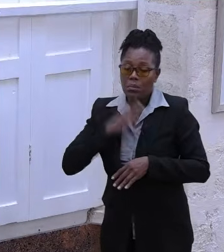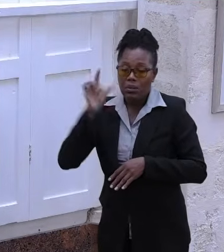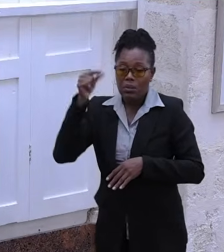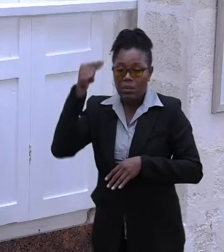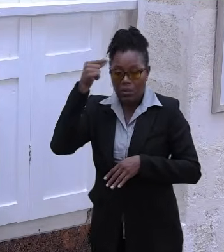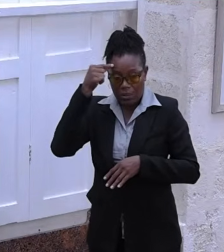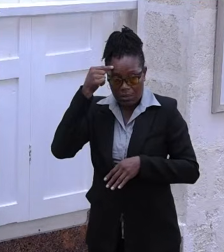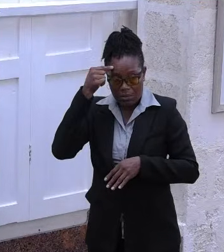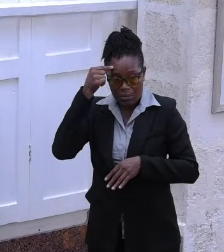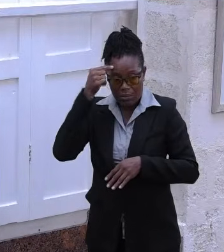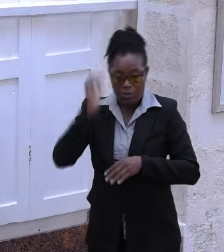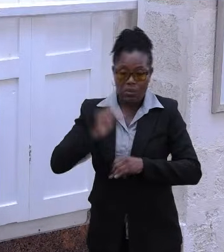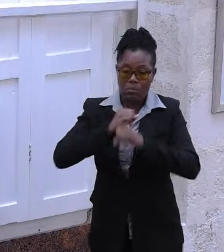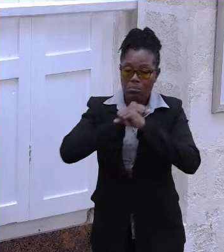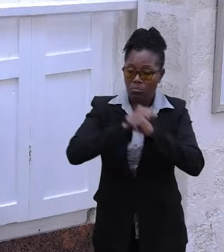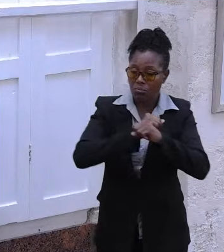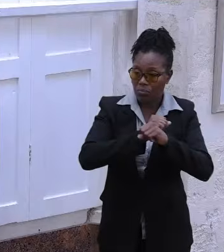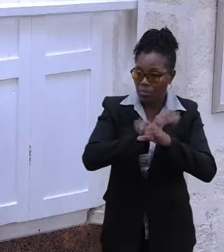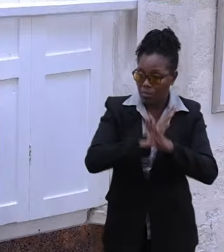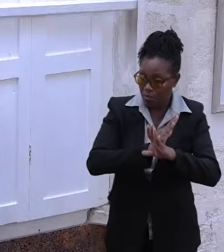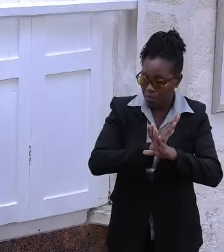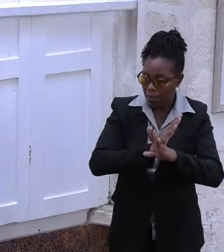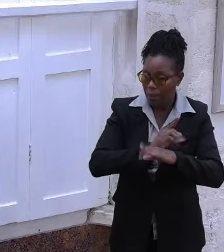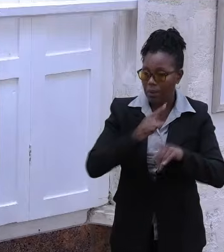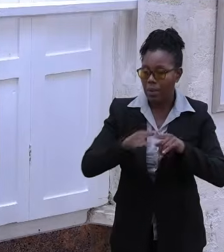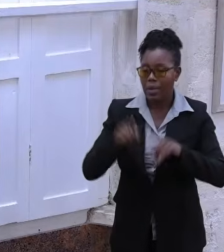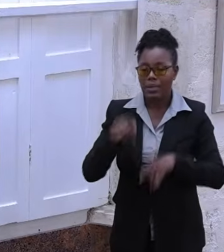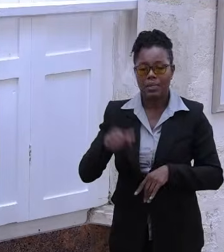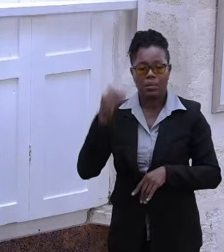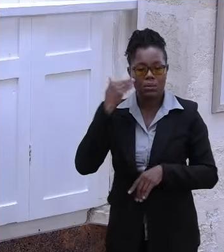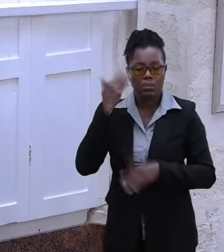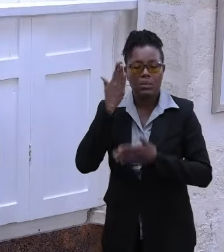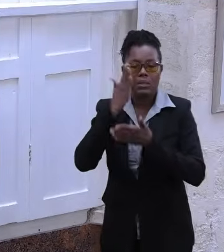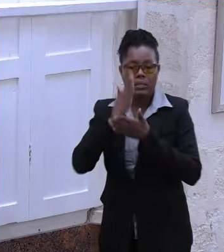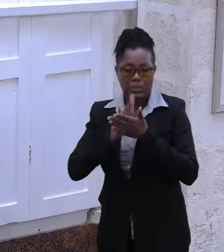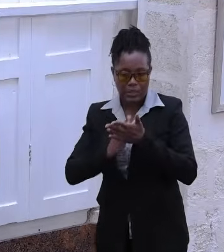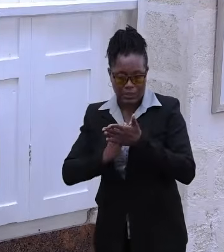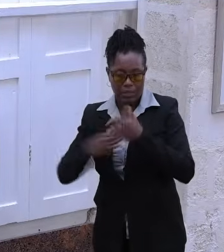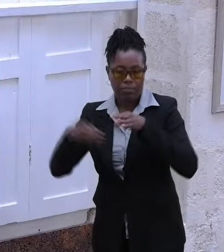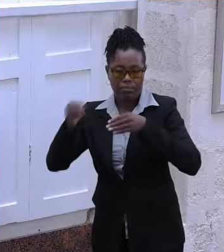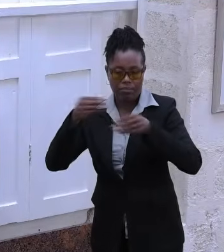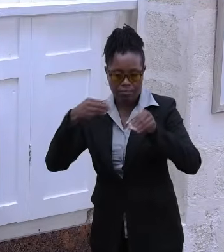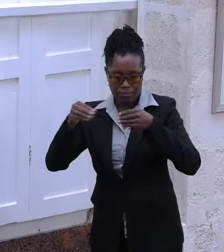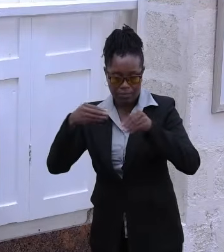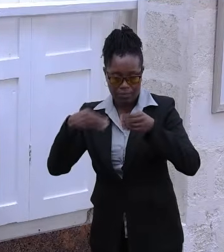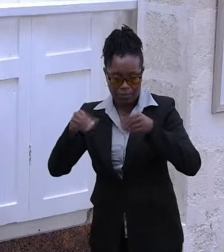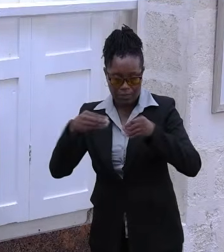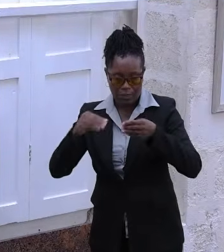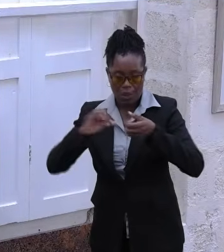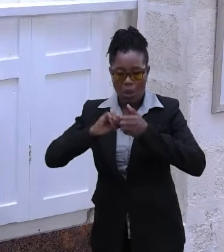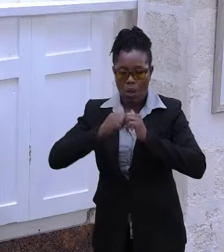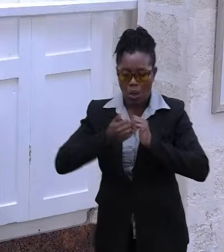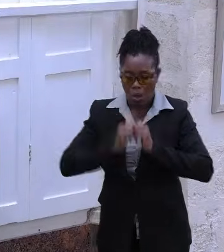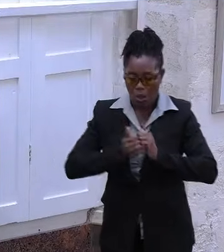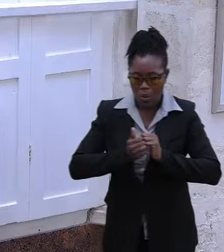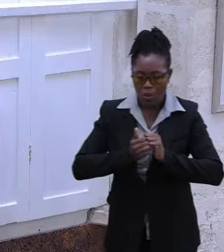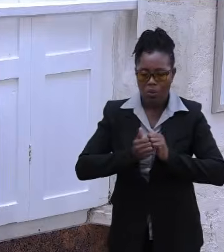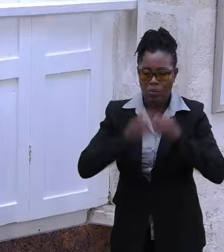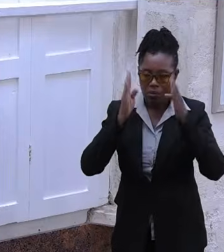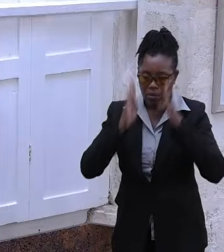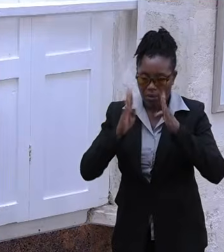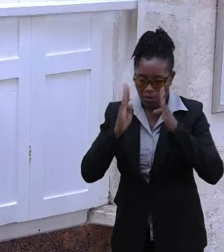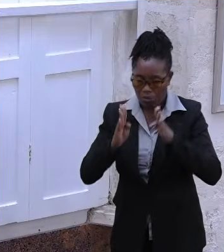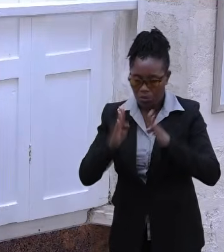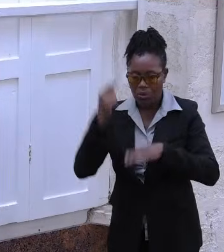bill, but I think there should be some level of flexibility in terms of how they address the concerns of the citizens.